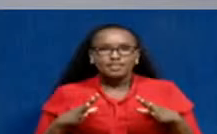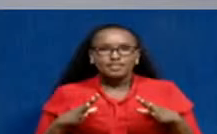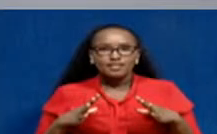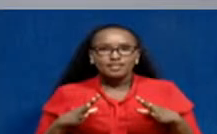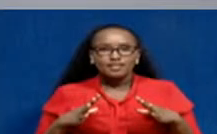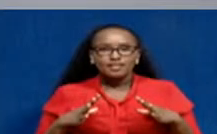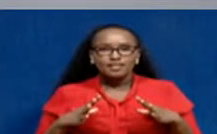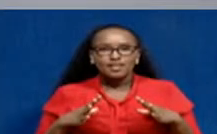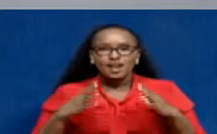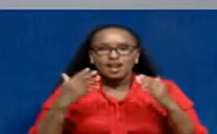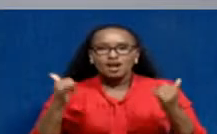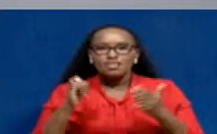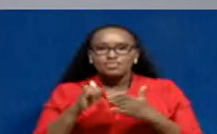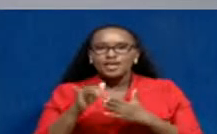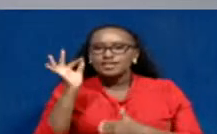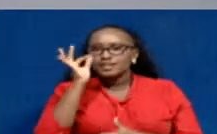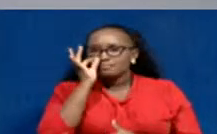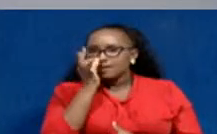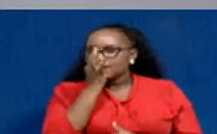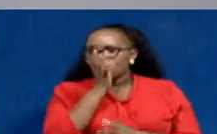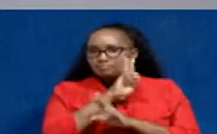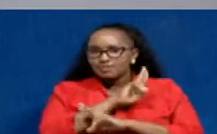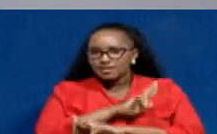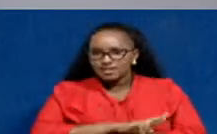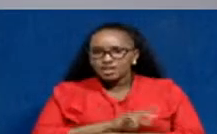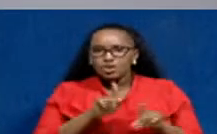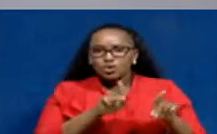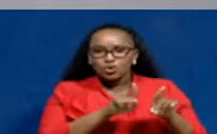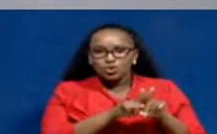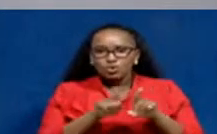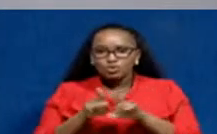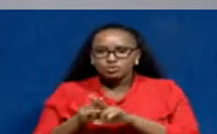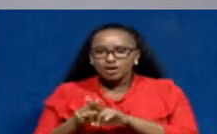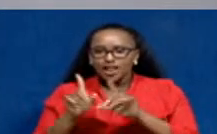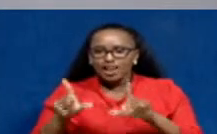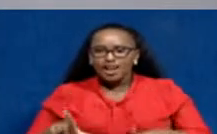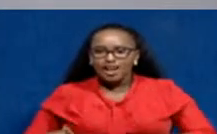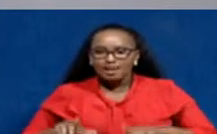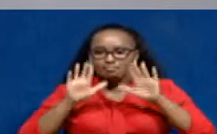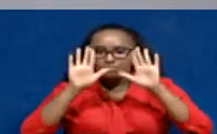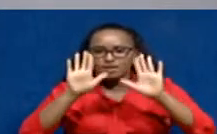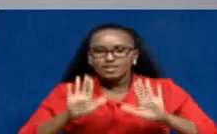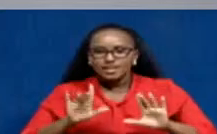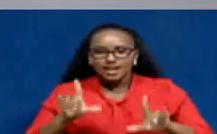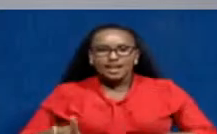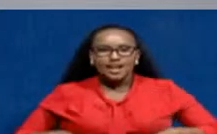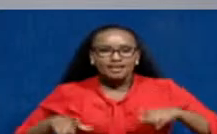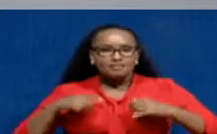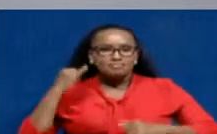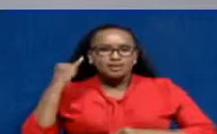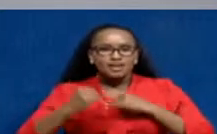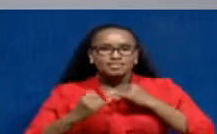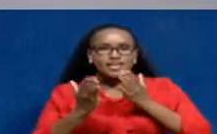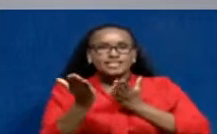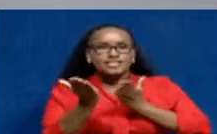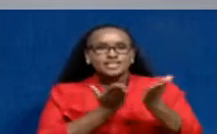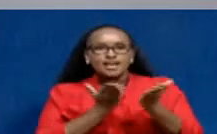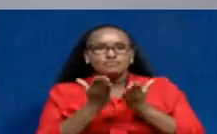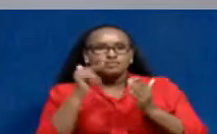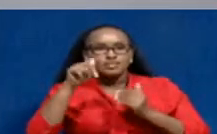President Kibaki has rested and a remarkable life ended, his service to our